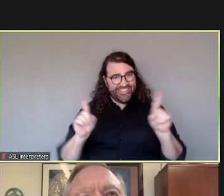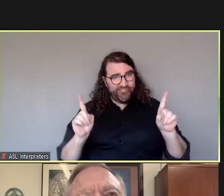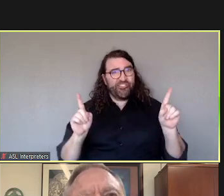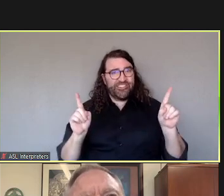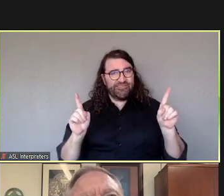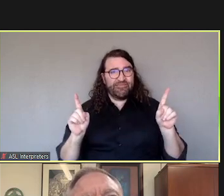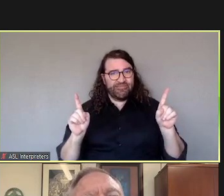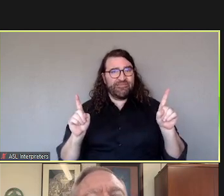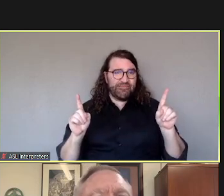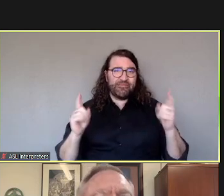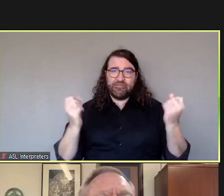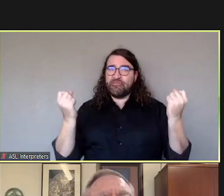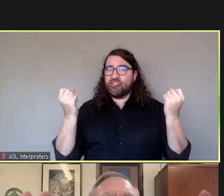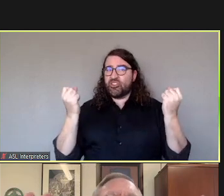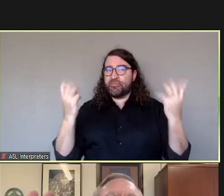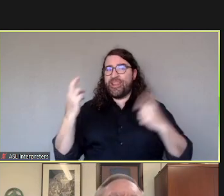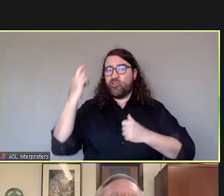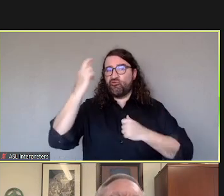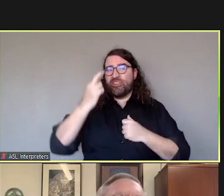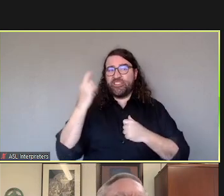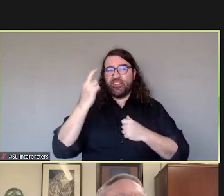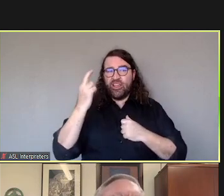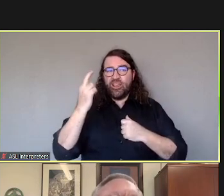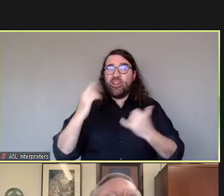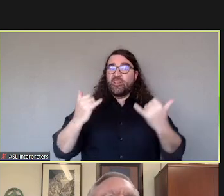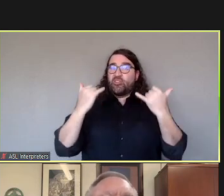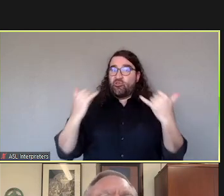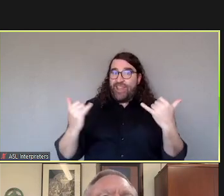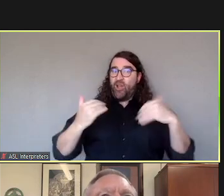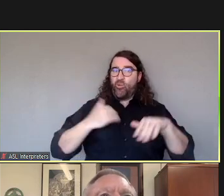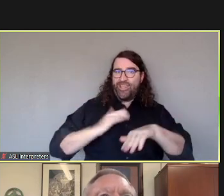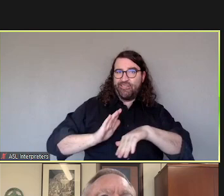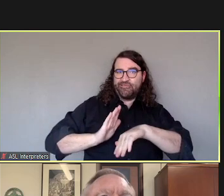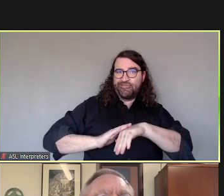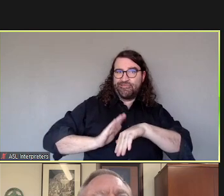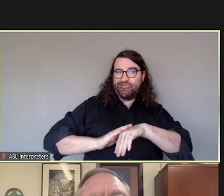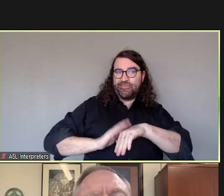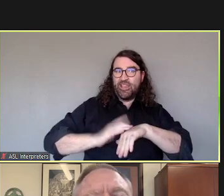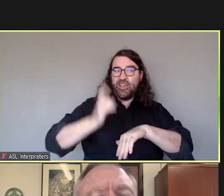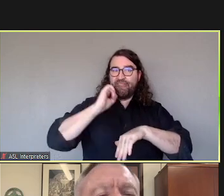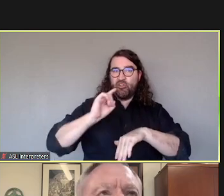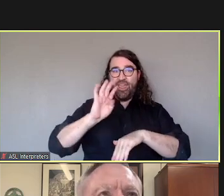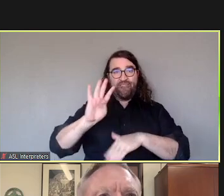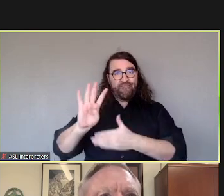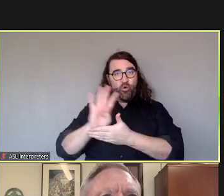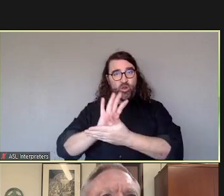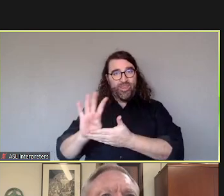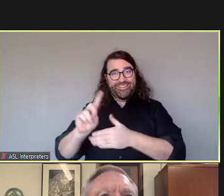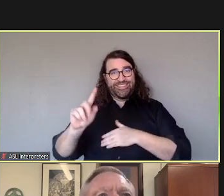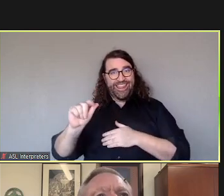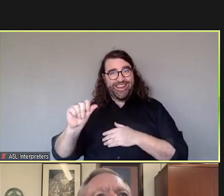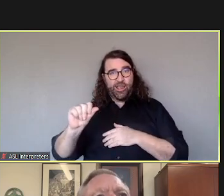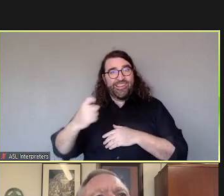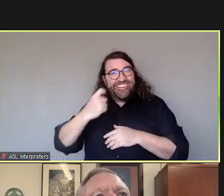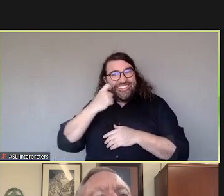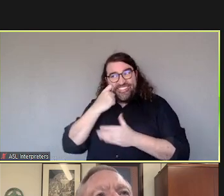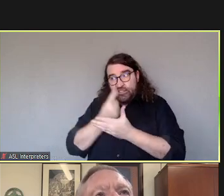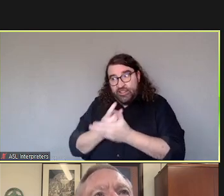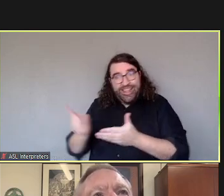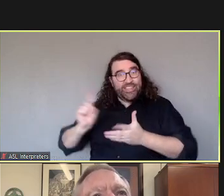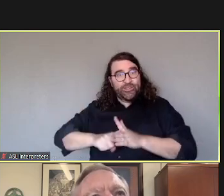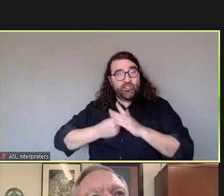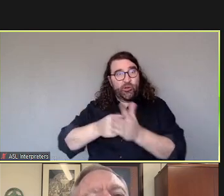lots of reasons. So we put a giant disclaimer on the 4-week data. We started publishing this last week